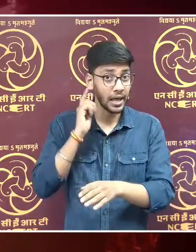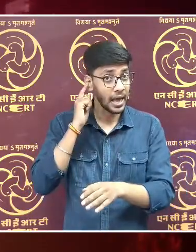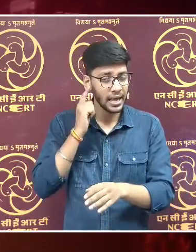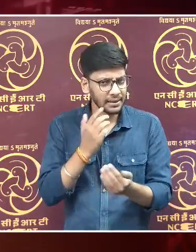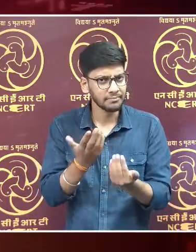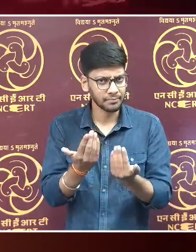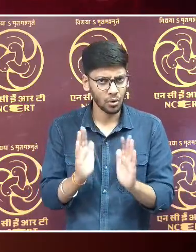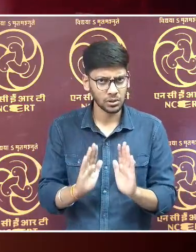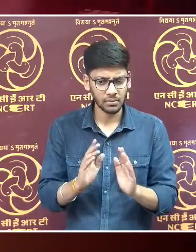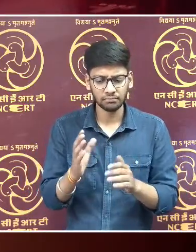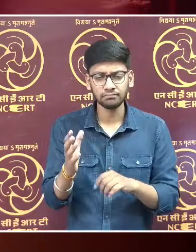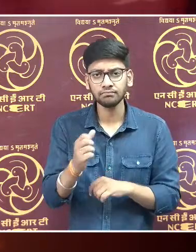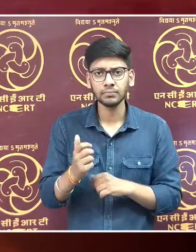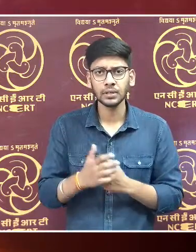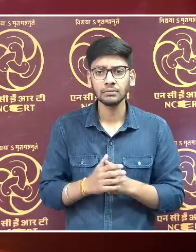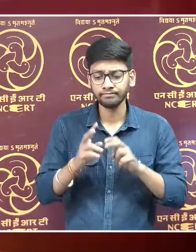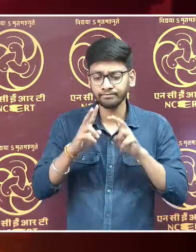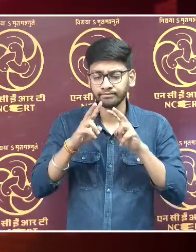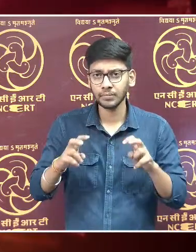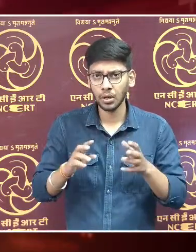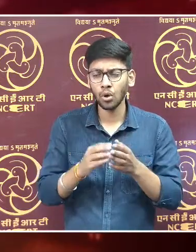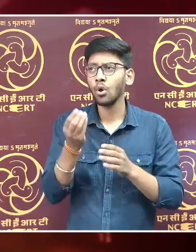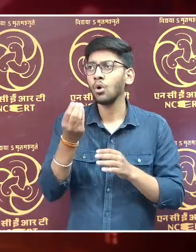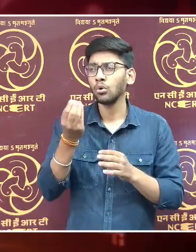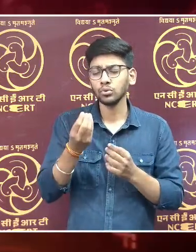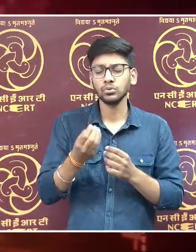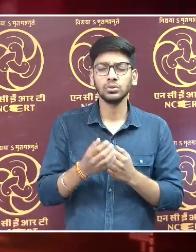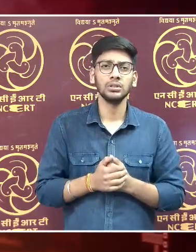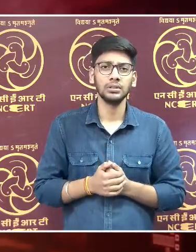Yes, ma'am. There are facilities